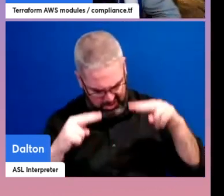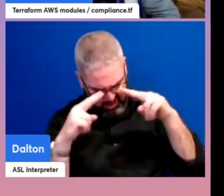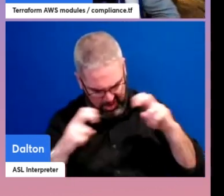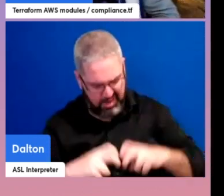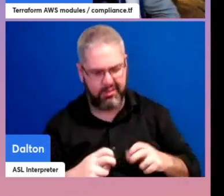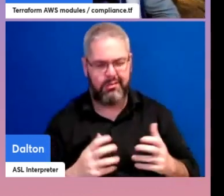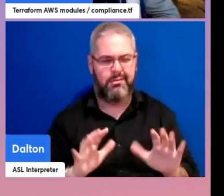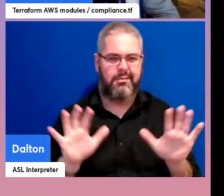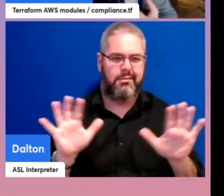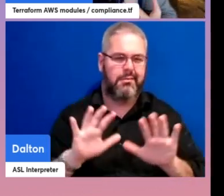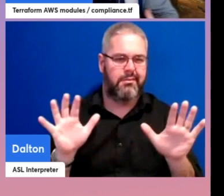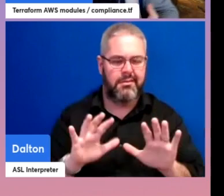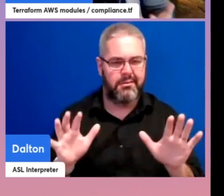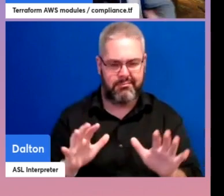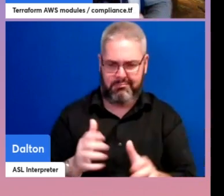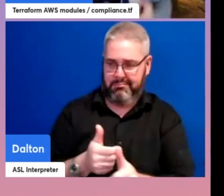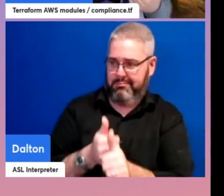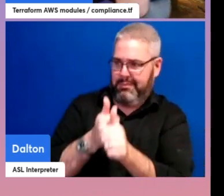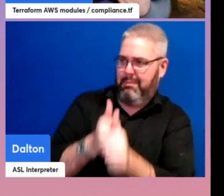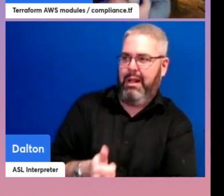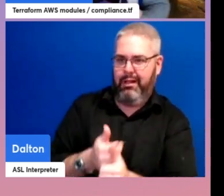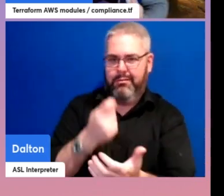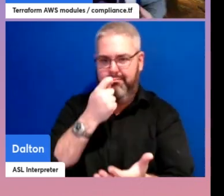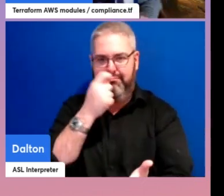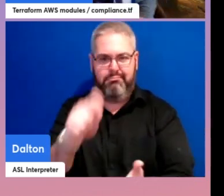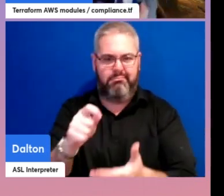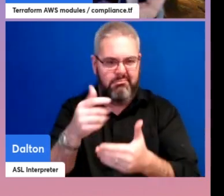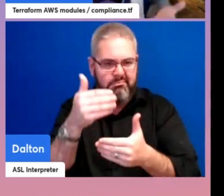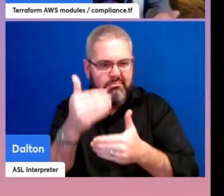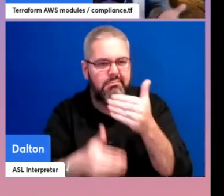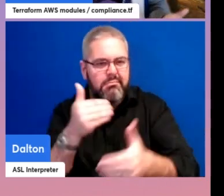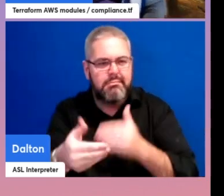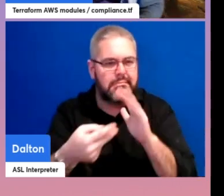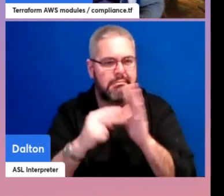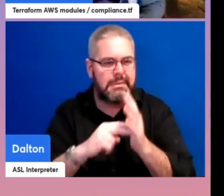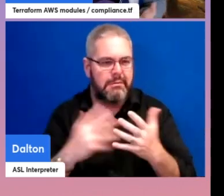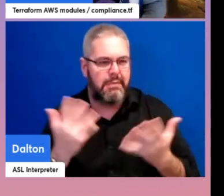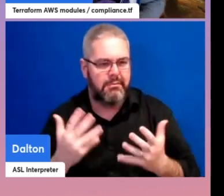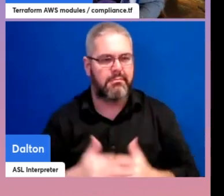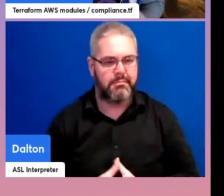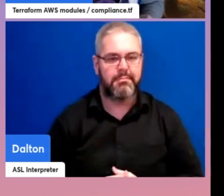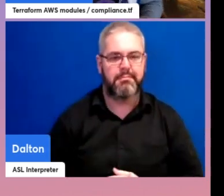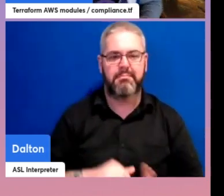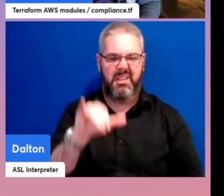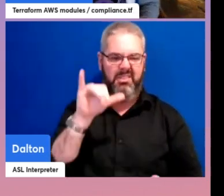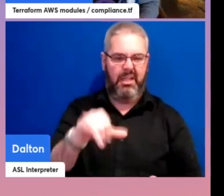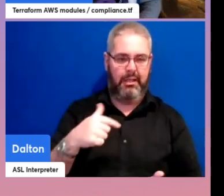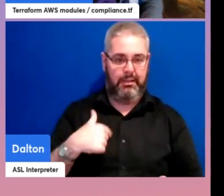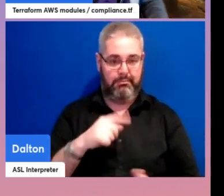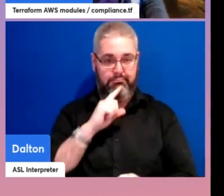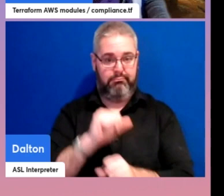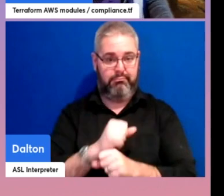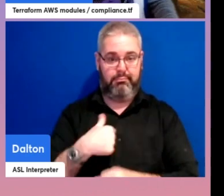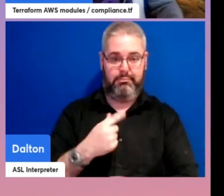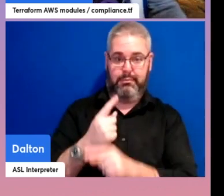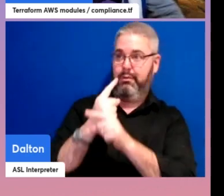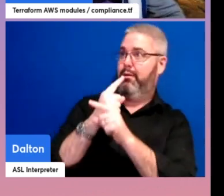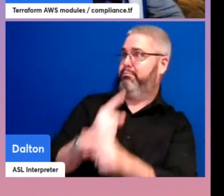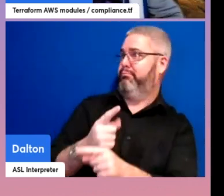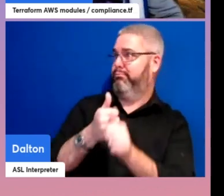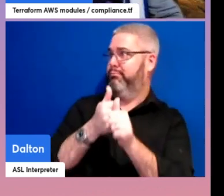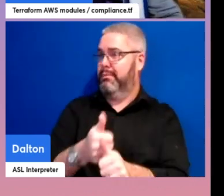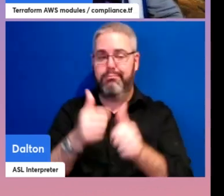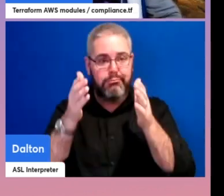I don't have, I don't have even a suit, as you can see. So I'm definitely not traditional compliance person who you